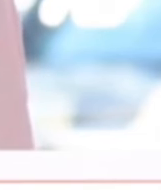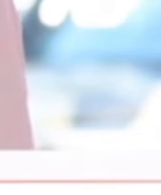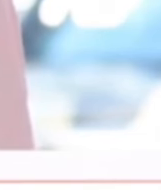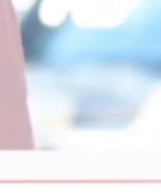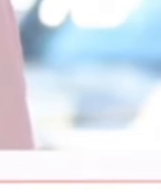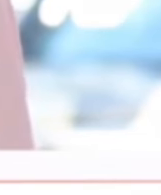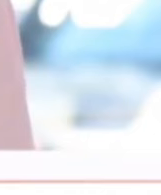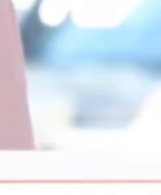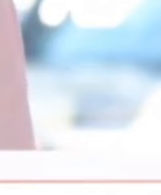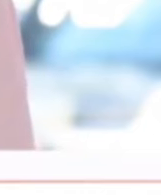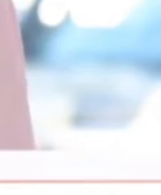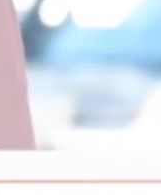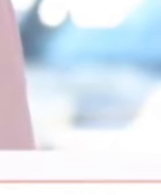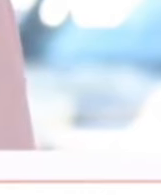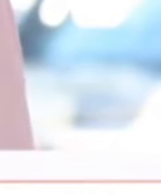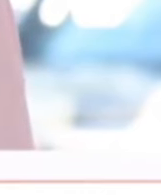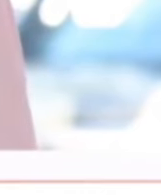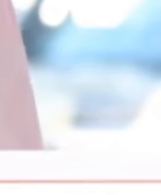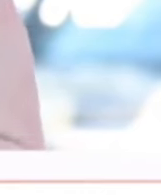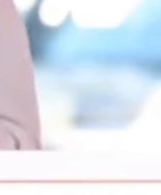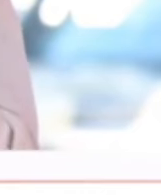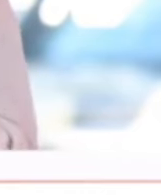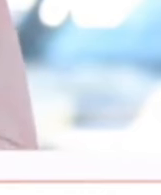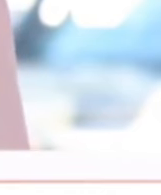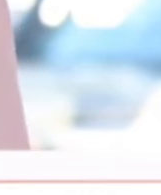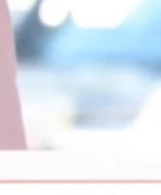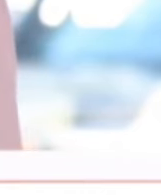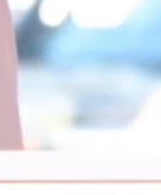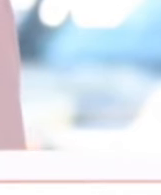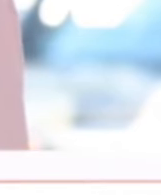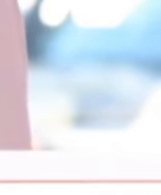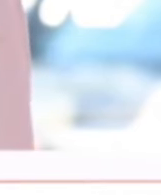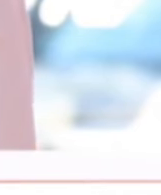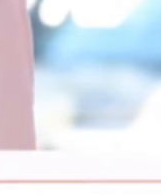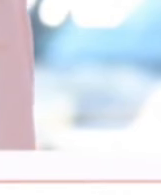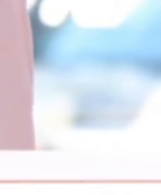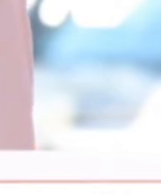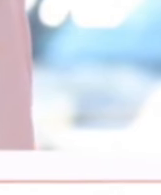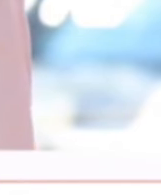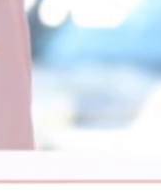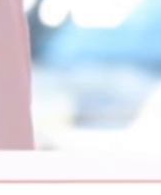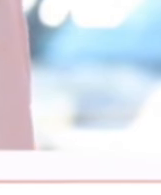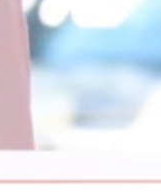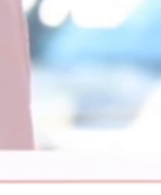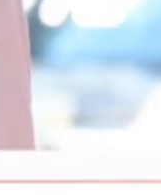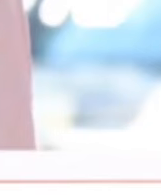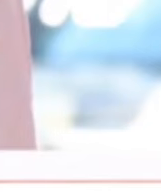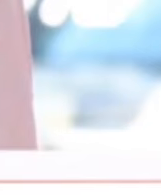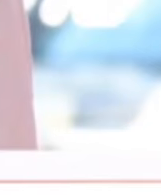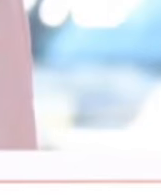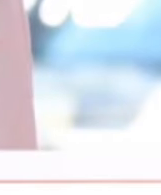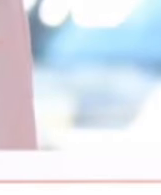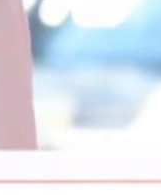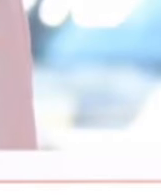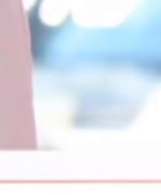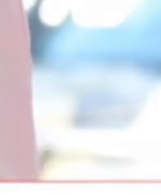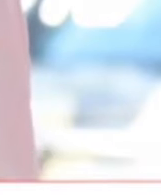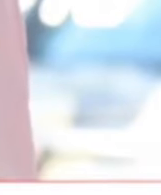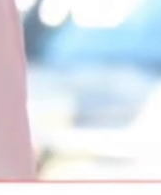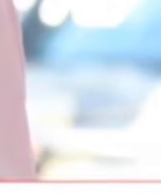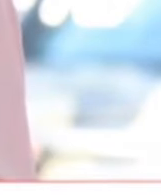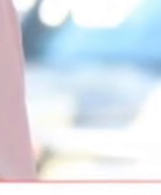time so that they know what to do. When these people leave, we don't want to come here and find the